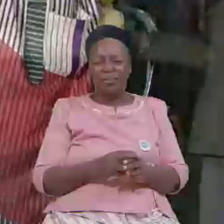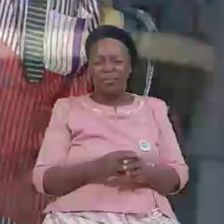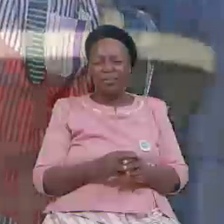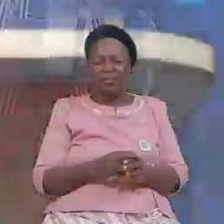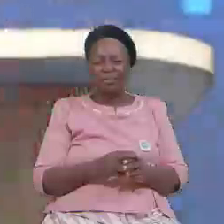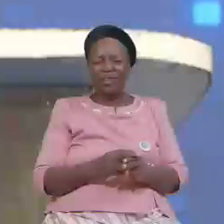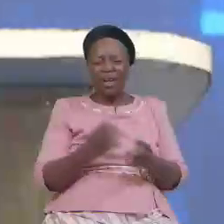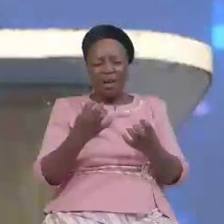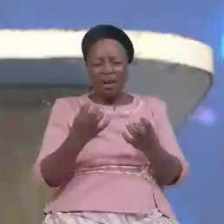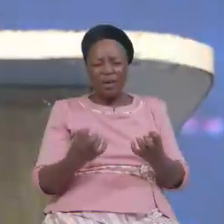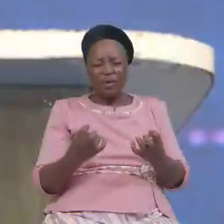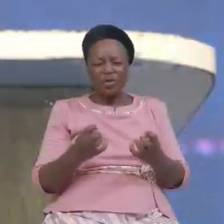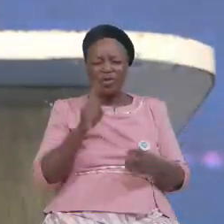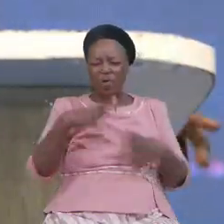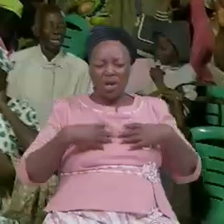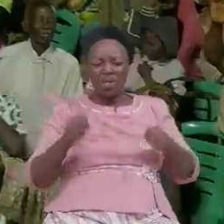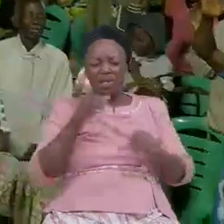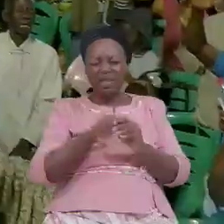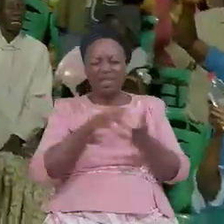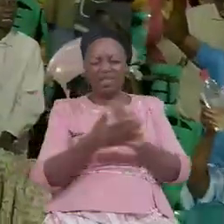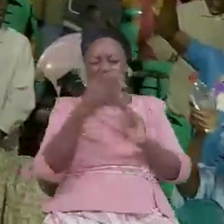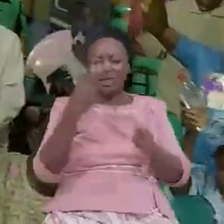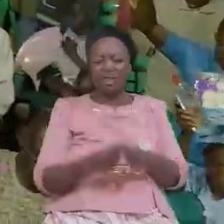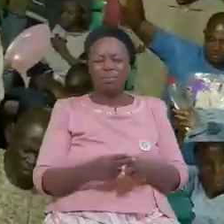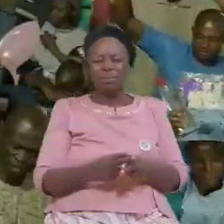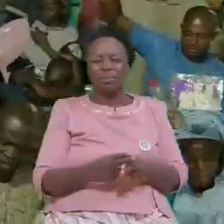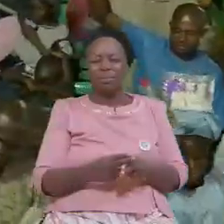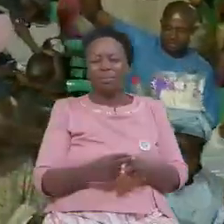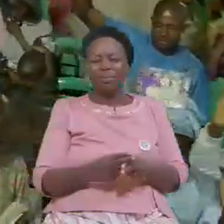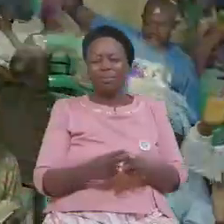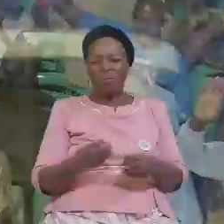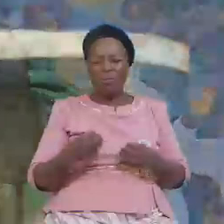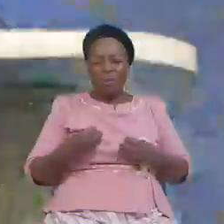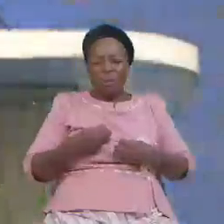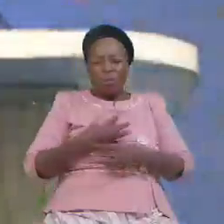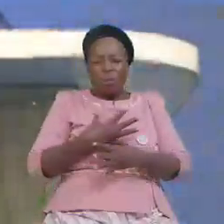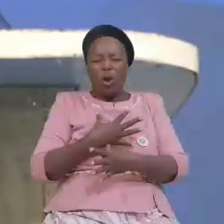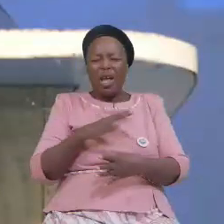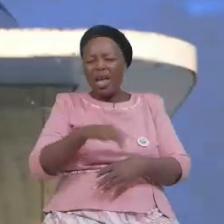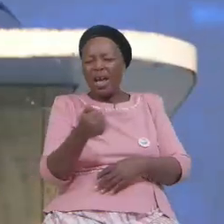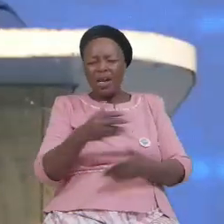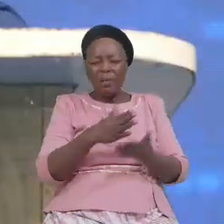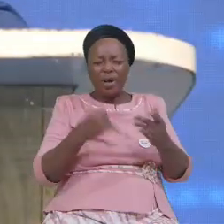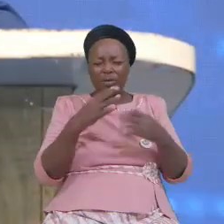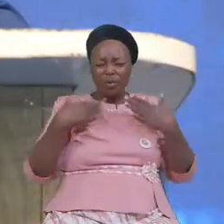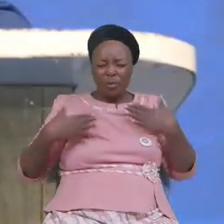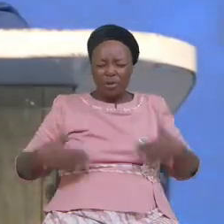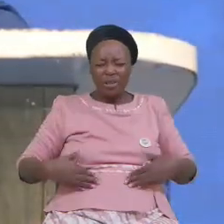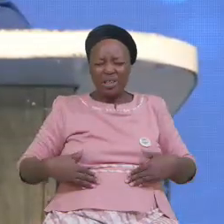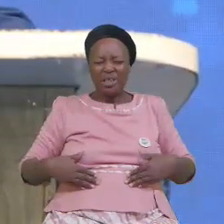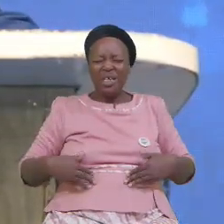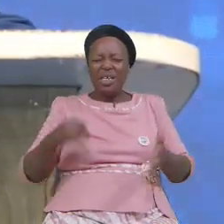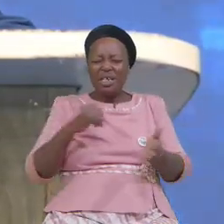Leprosy, you are healed in Jesus' name. Swelling, any part of your body, it